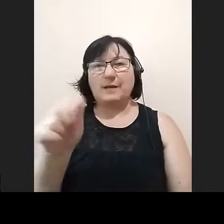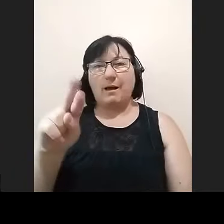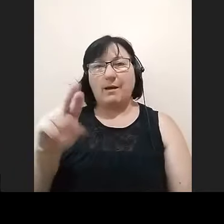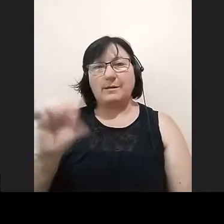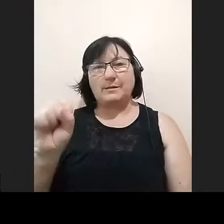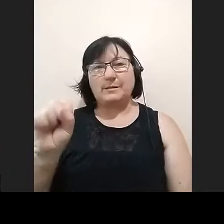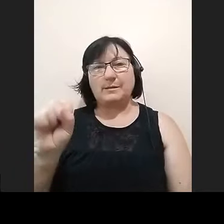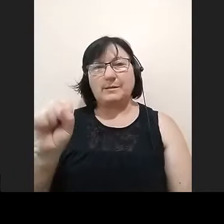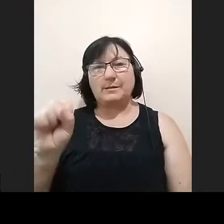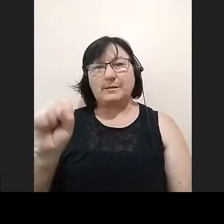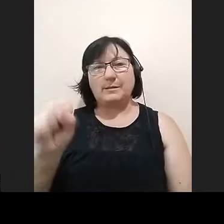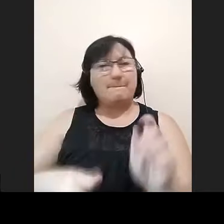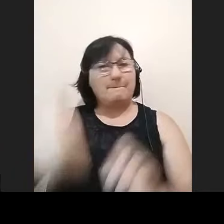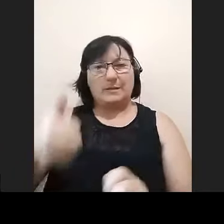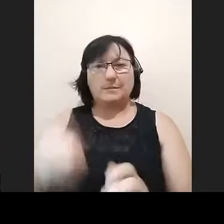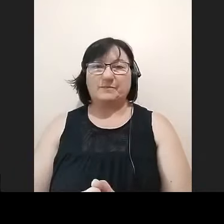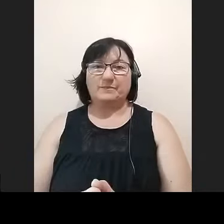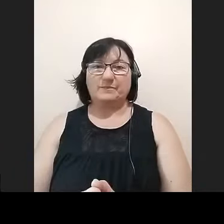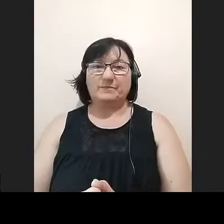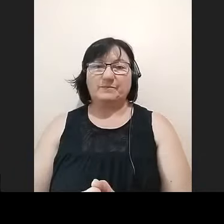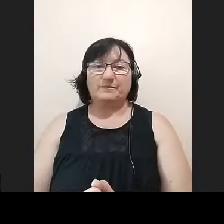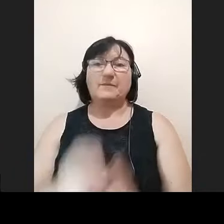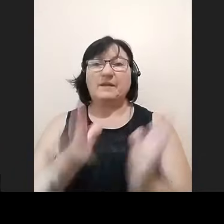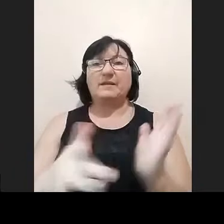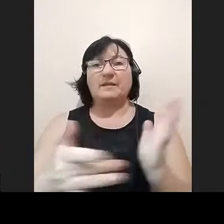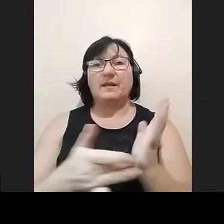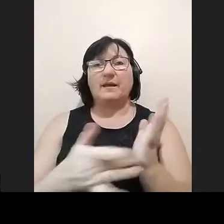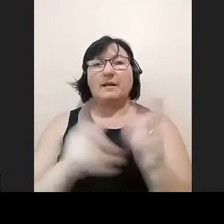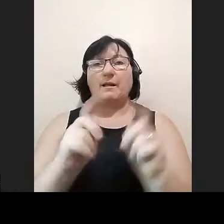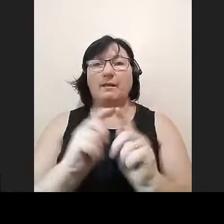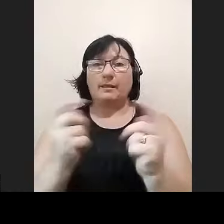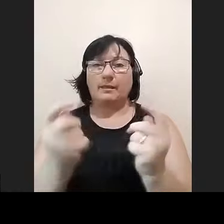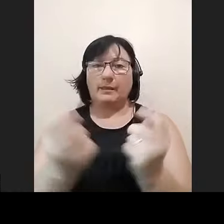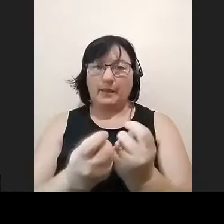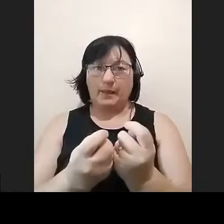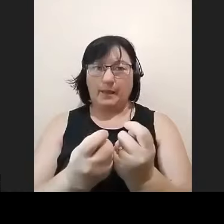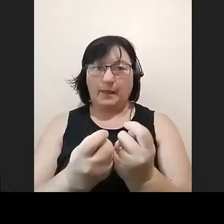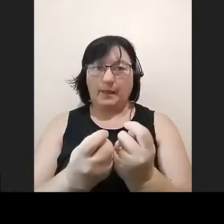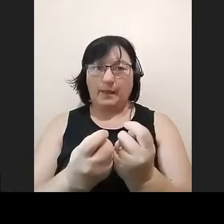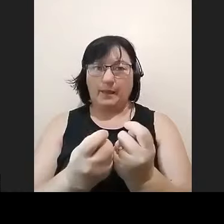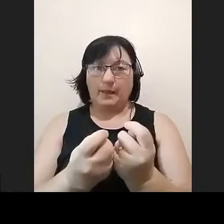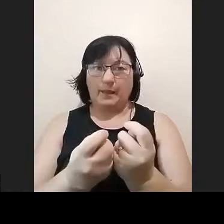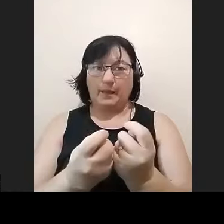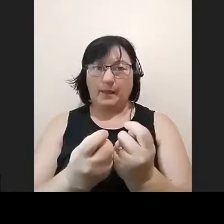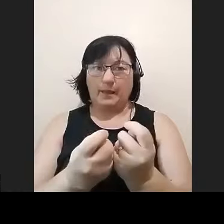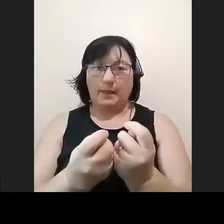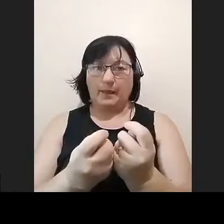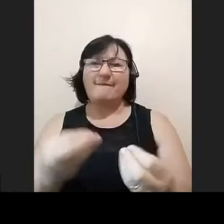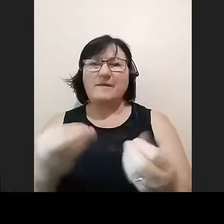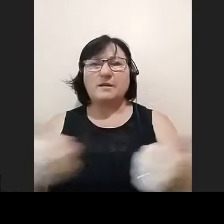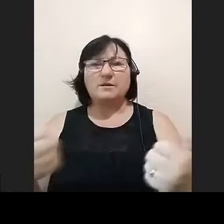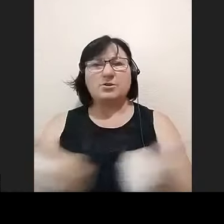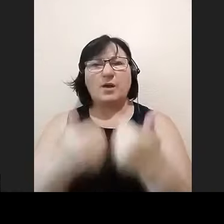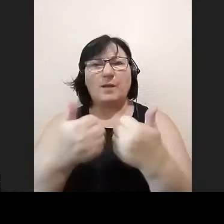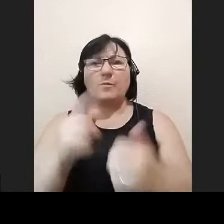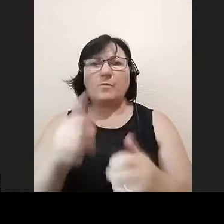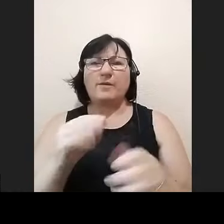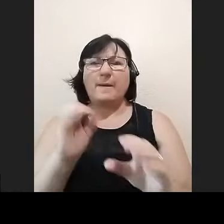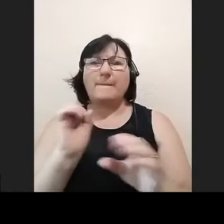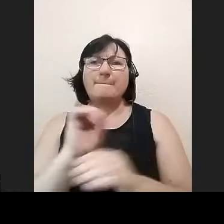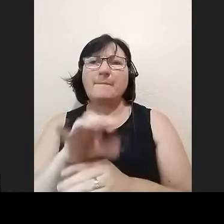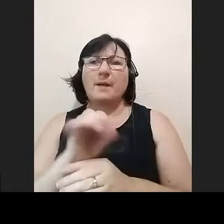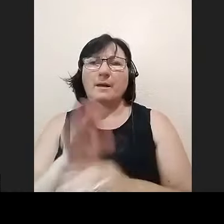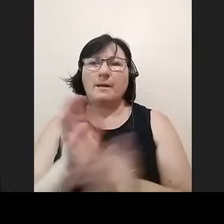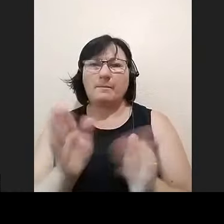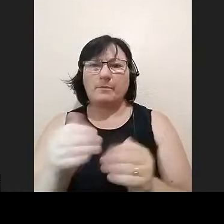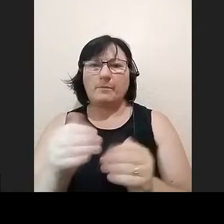advised me that some of you have been experiencing challenges with the mailbox questions at